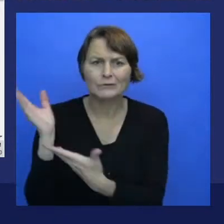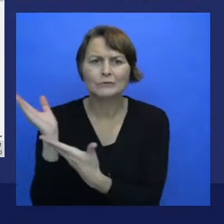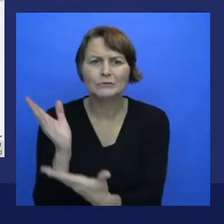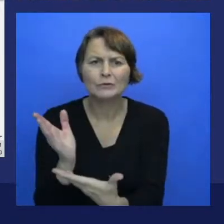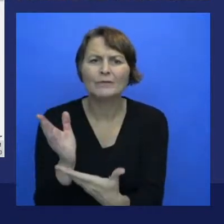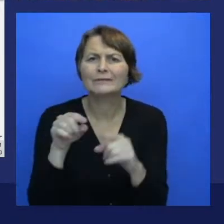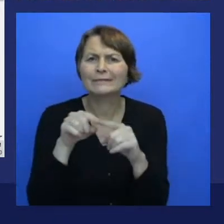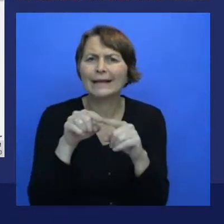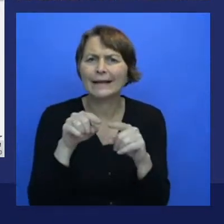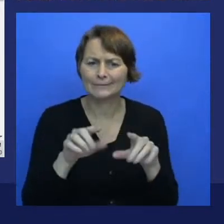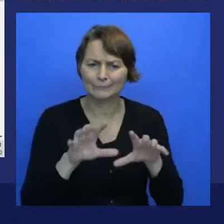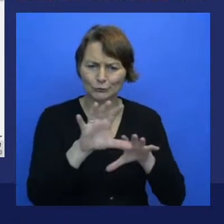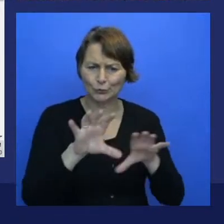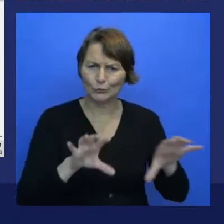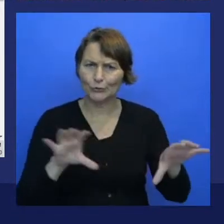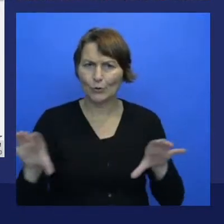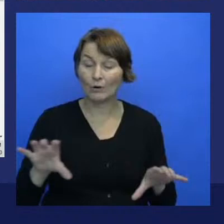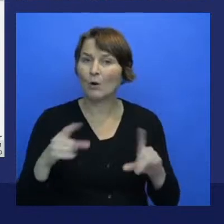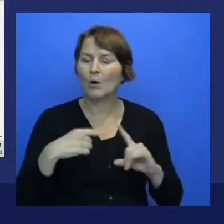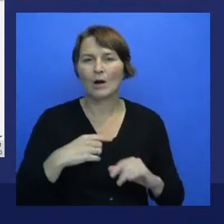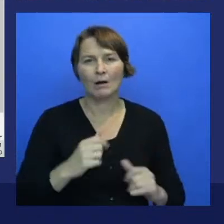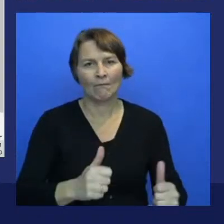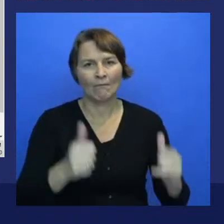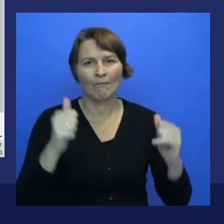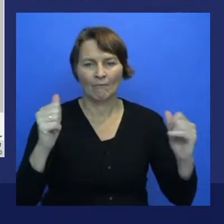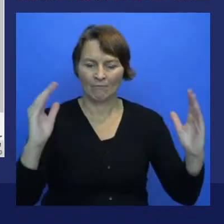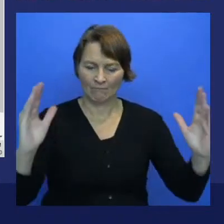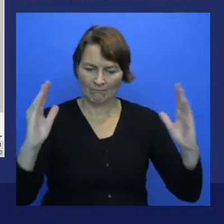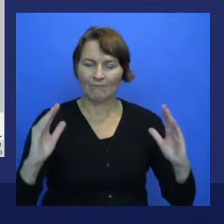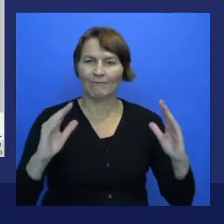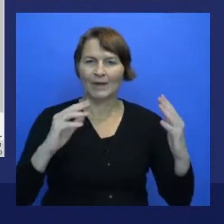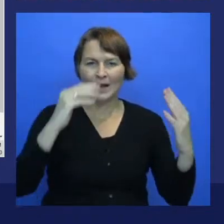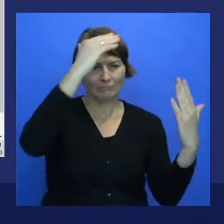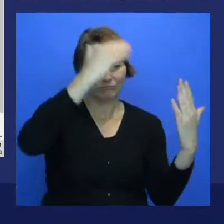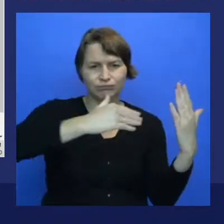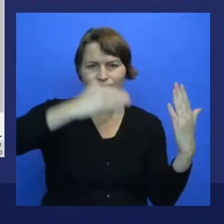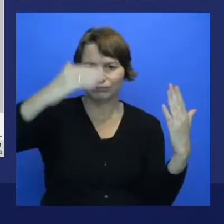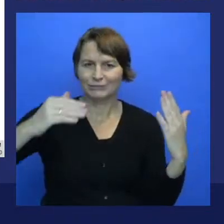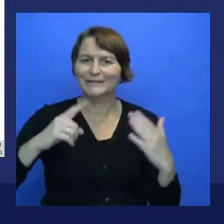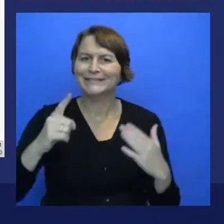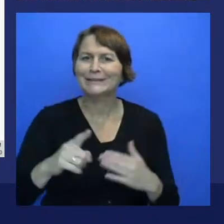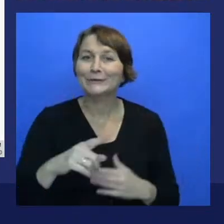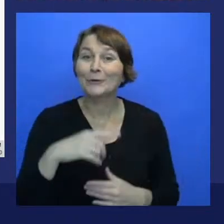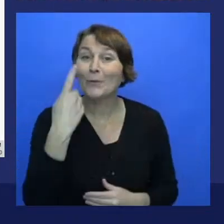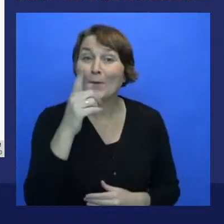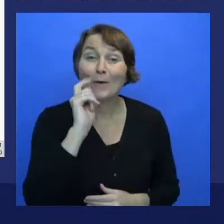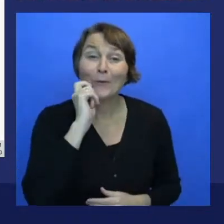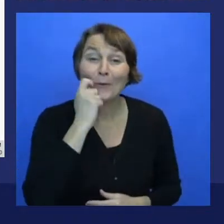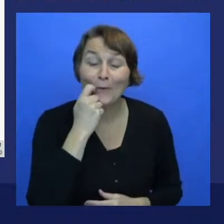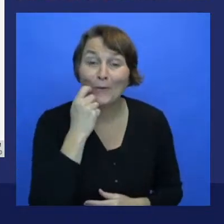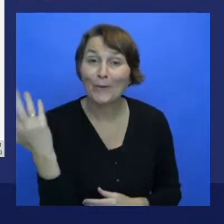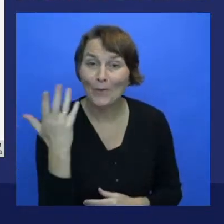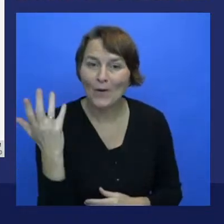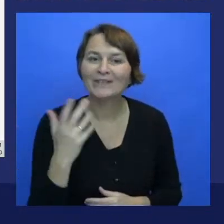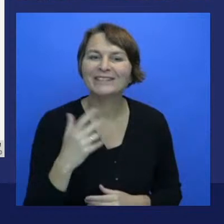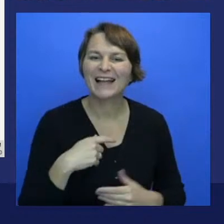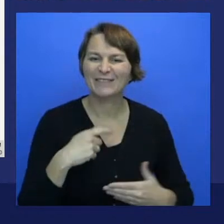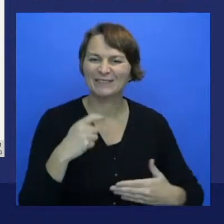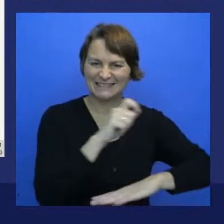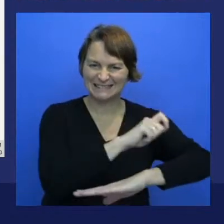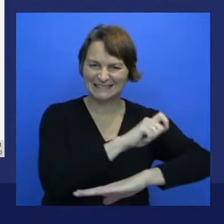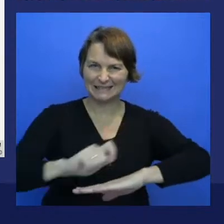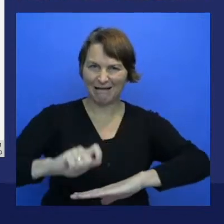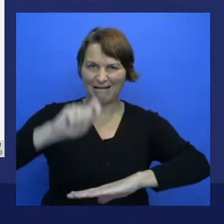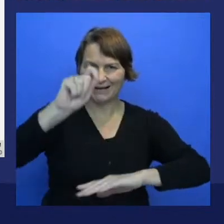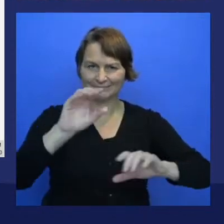amazing things that you can do in the enterprise with machine learning. One of the cool things is this thing called the Designer. And what's cool about